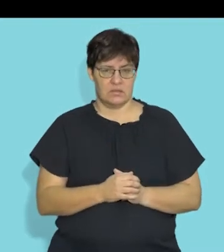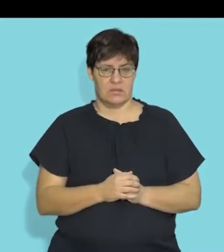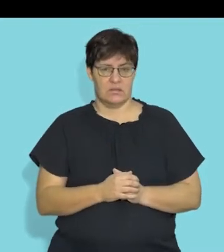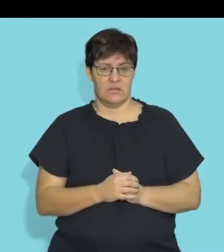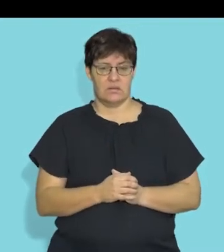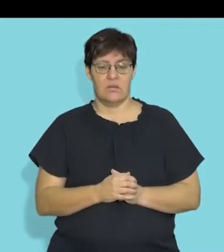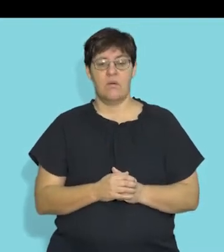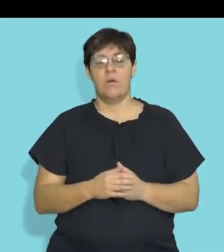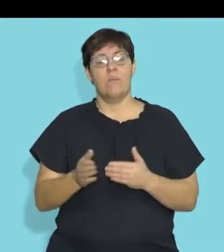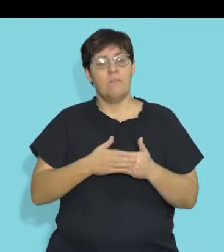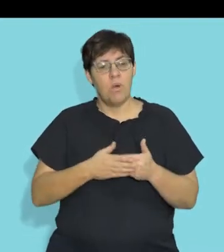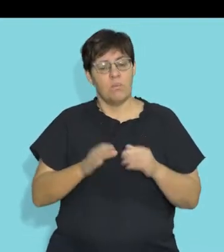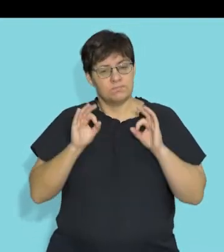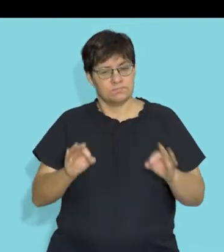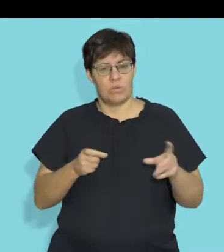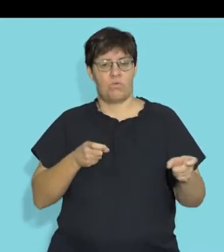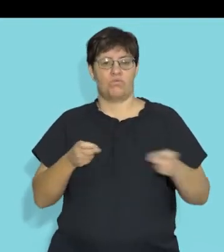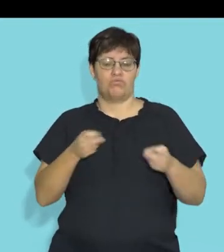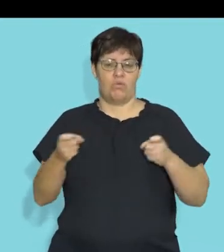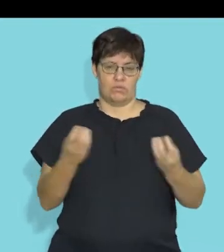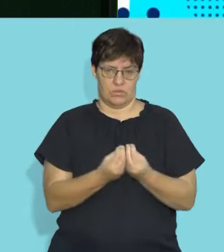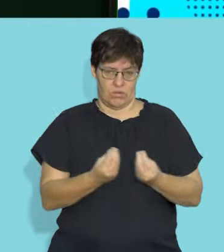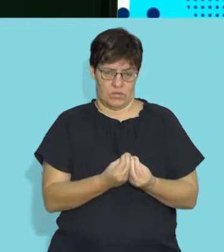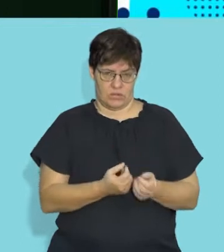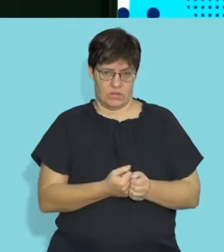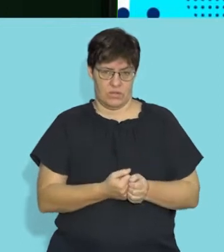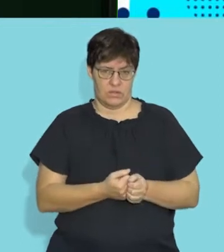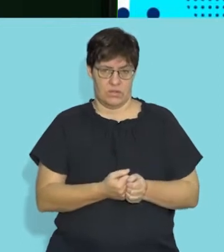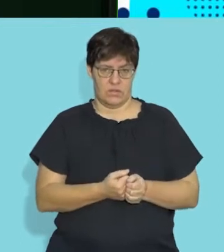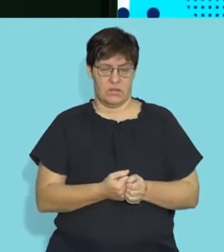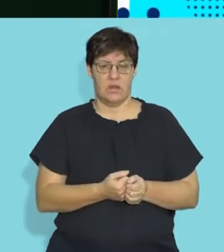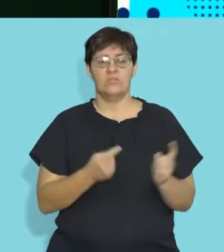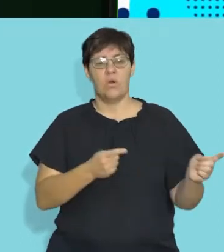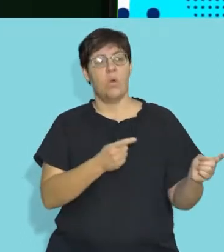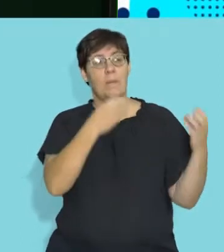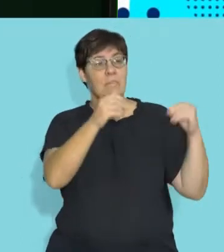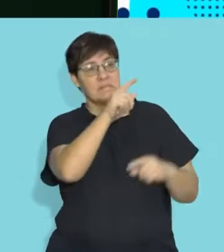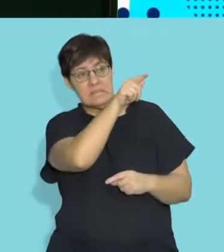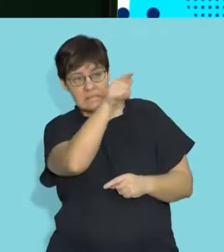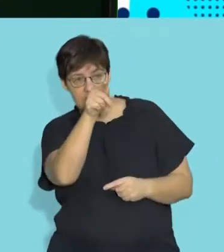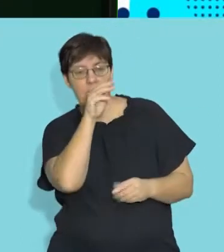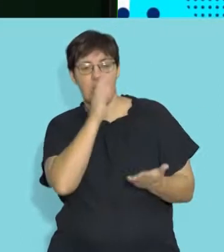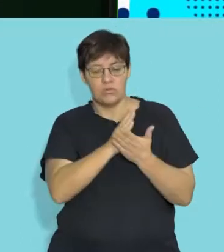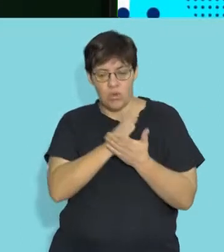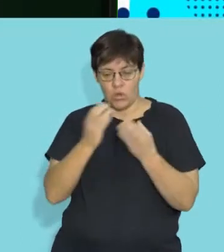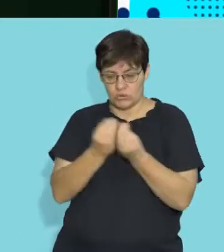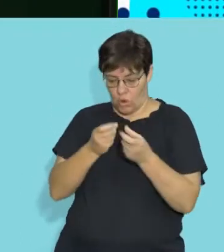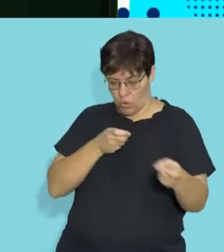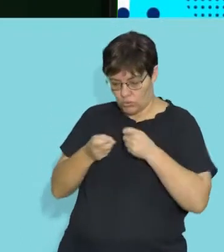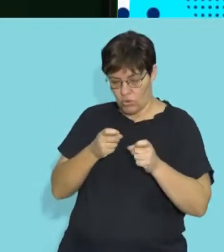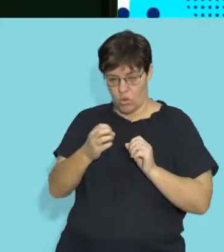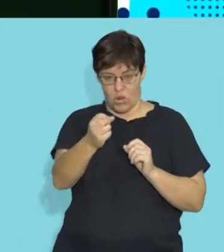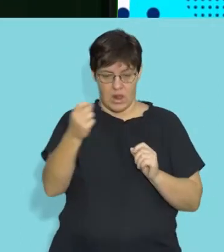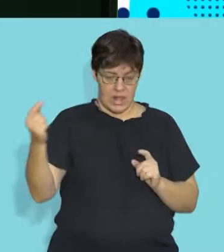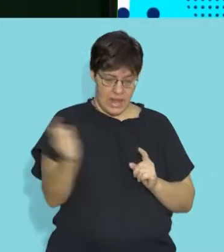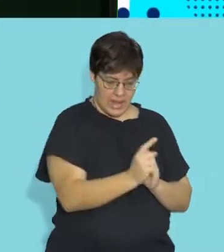more effective stock control. In other words, the business needs to ensure that there is stock control.